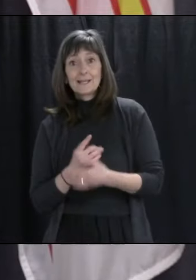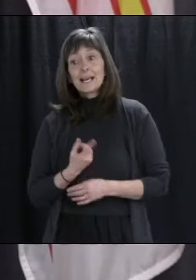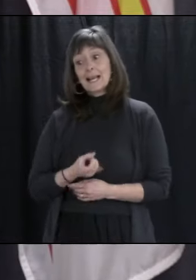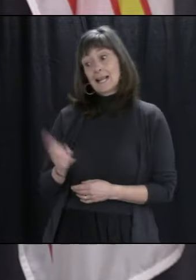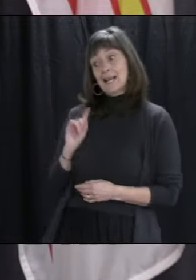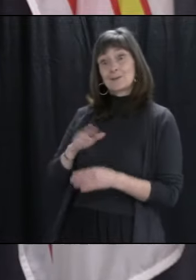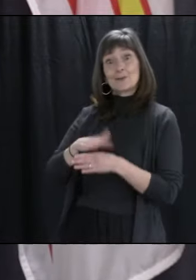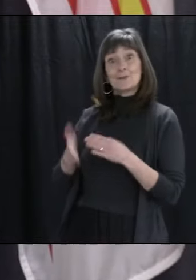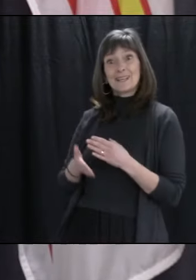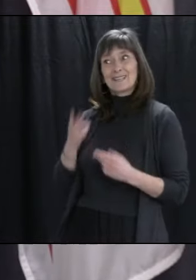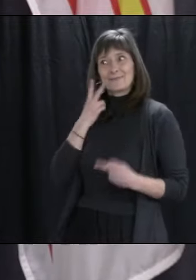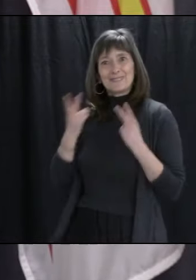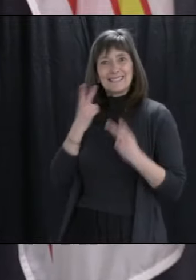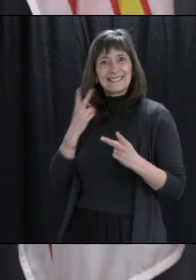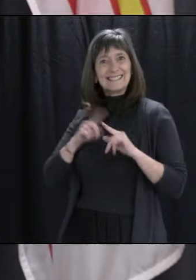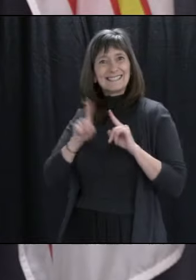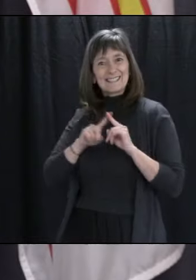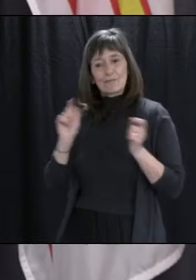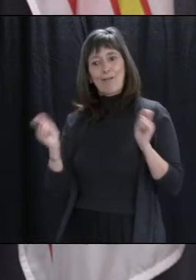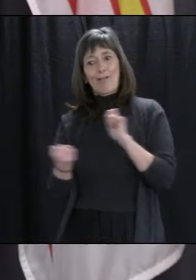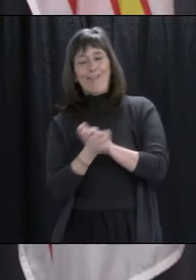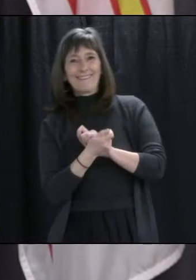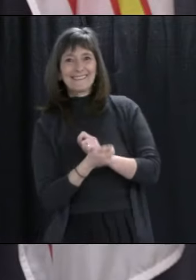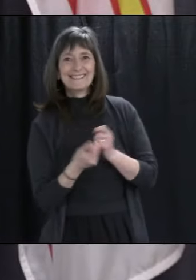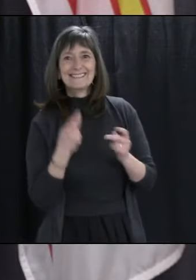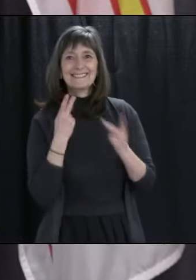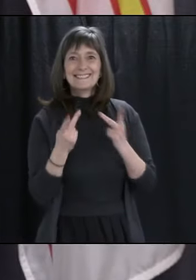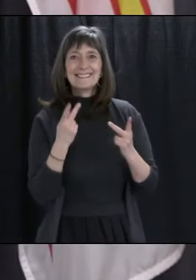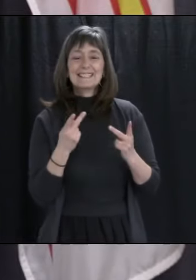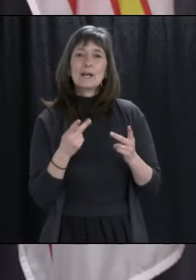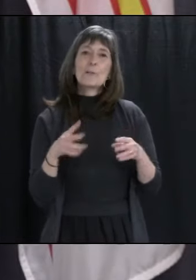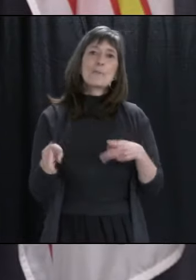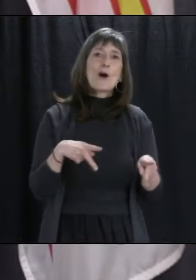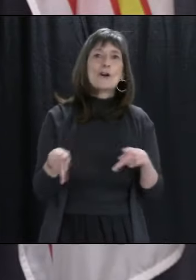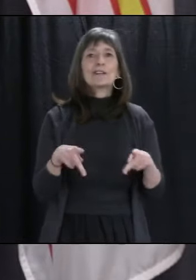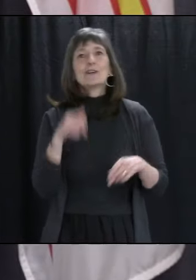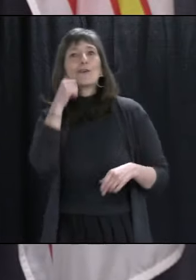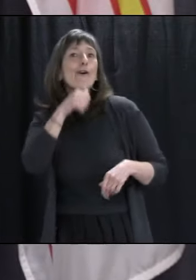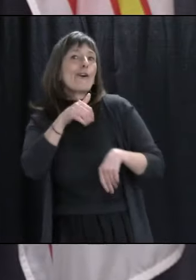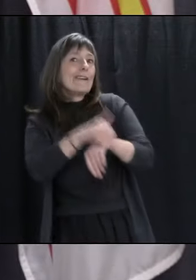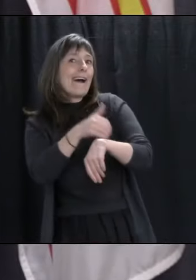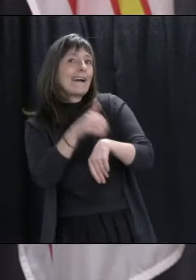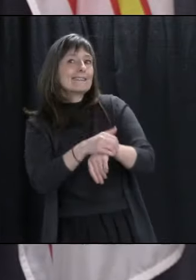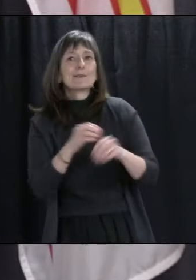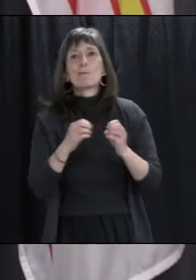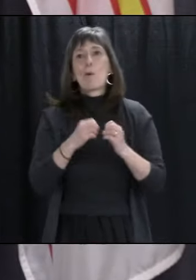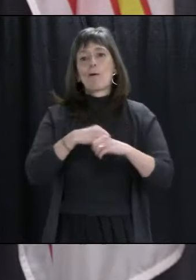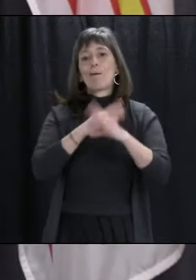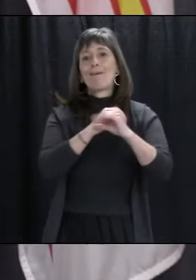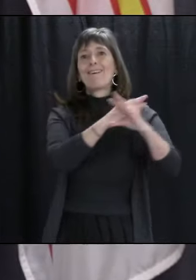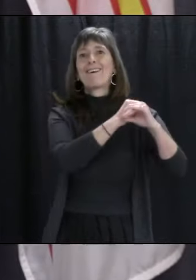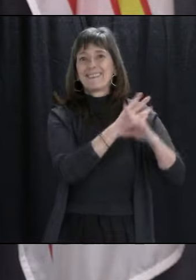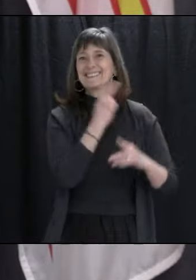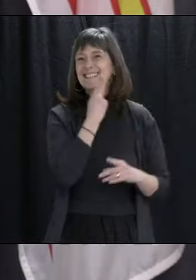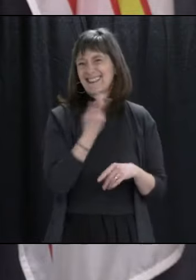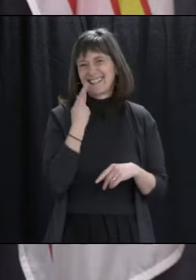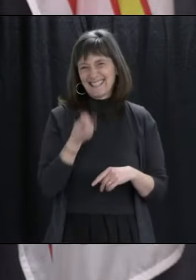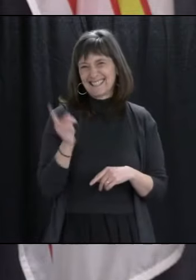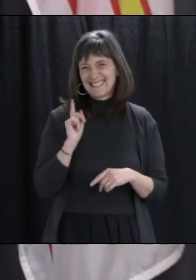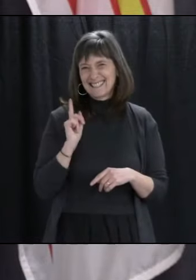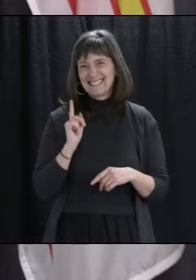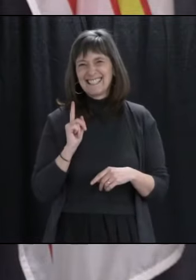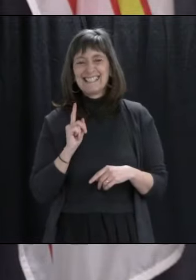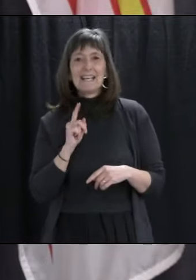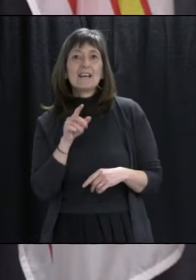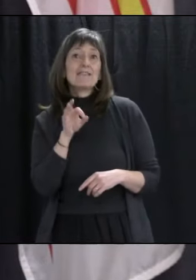on social media how people were transforming their usual shed parties and girls' nights to virtual gatherings. Apps such as